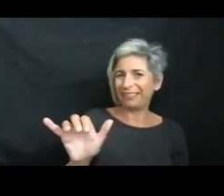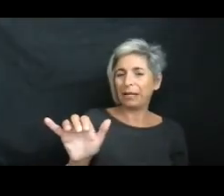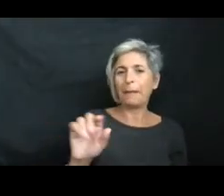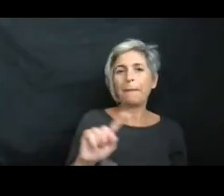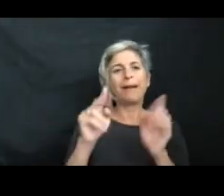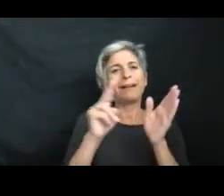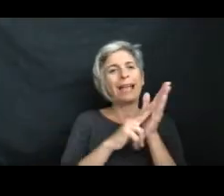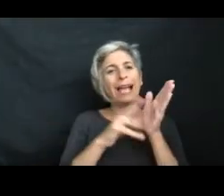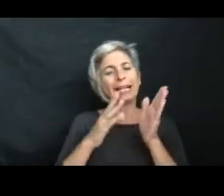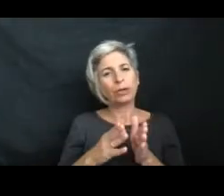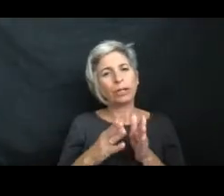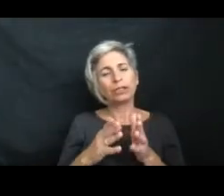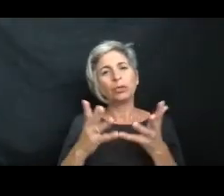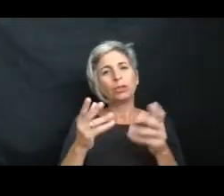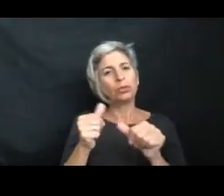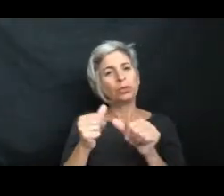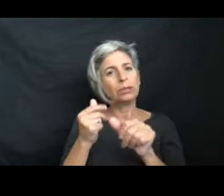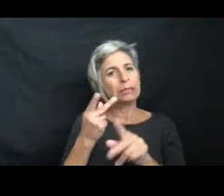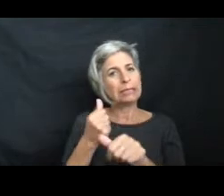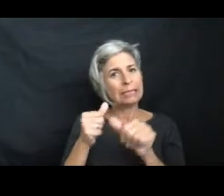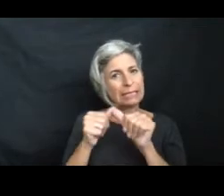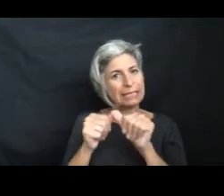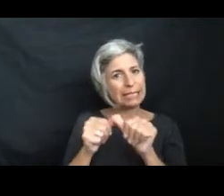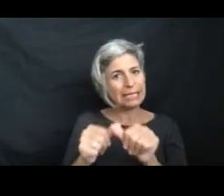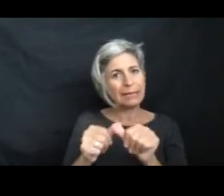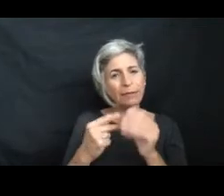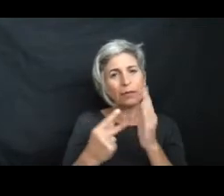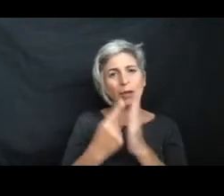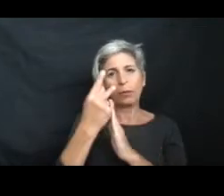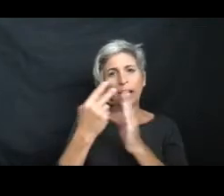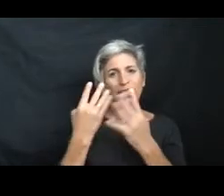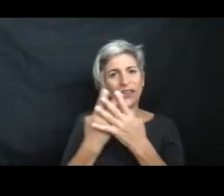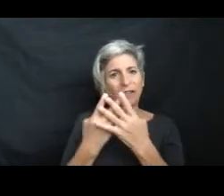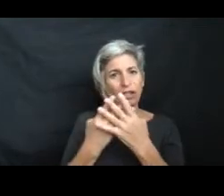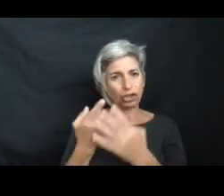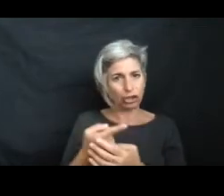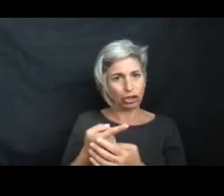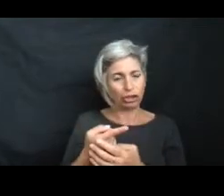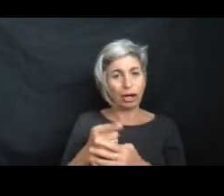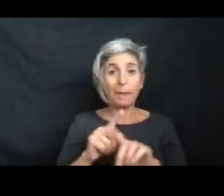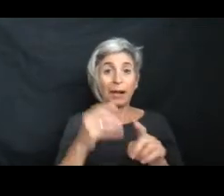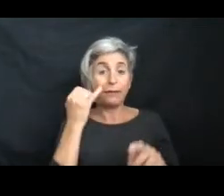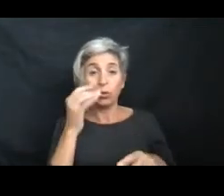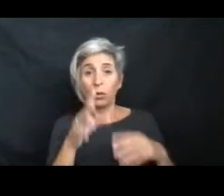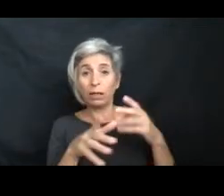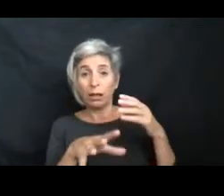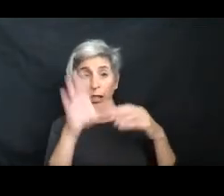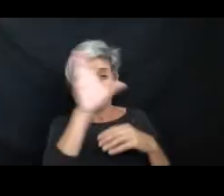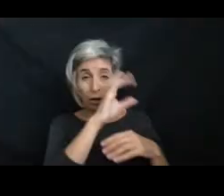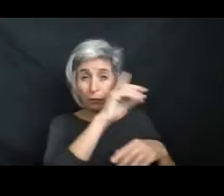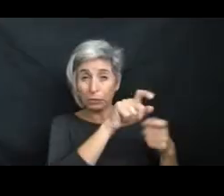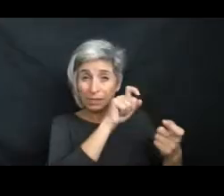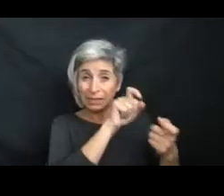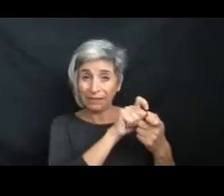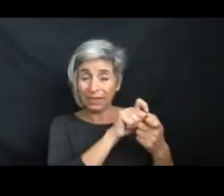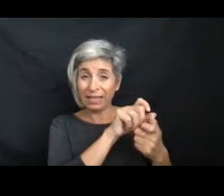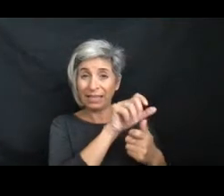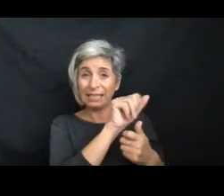you'll want to keep the project filter here. But then let's say you want to look for a specific status, such